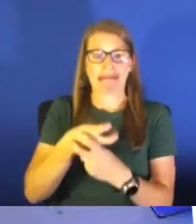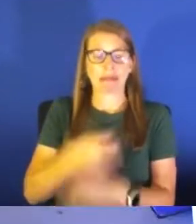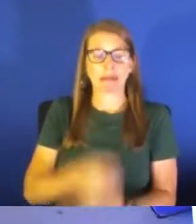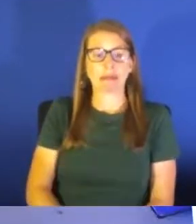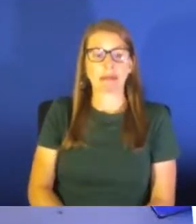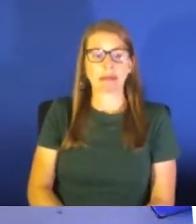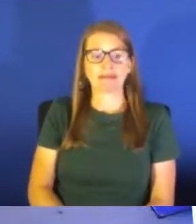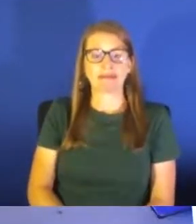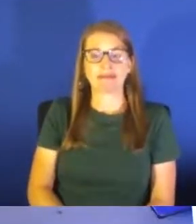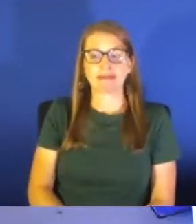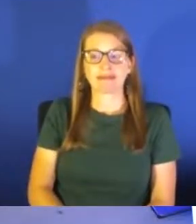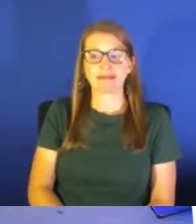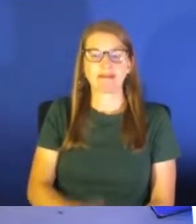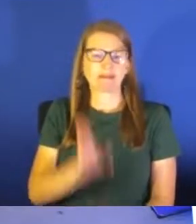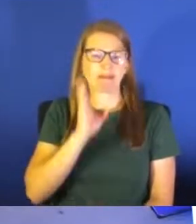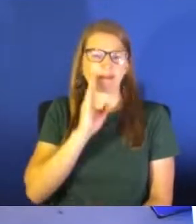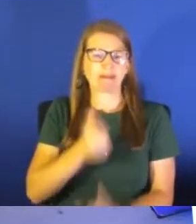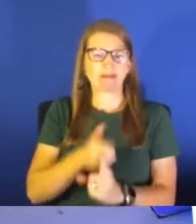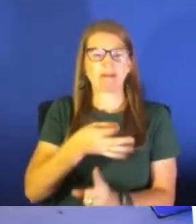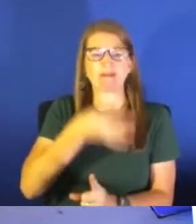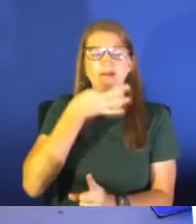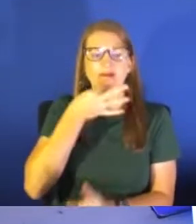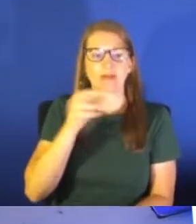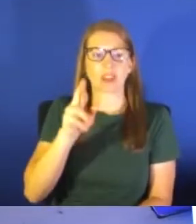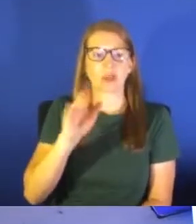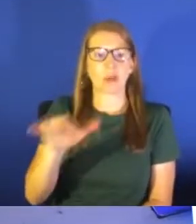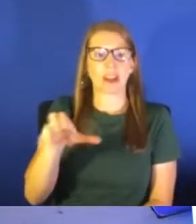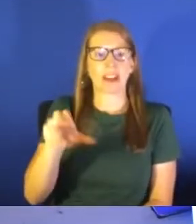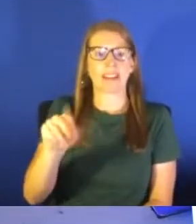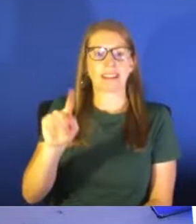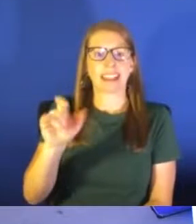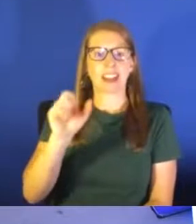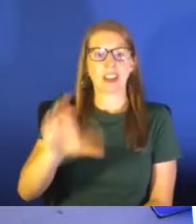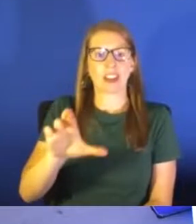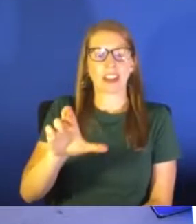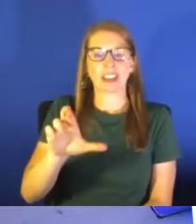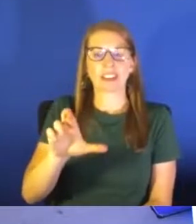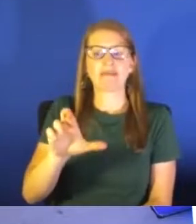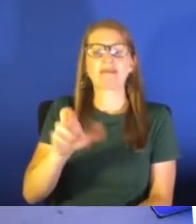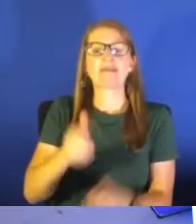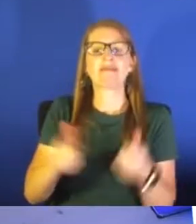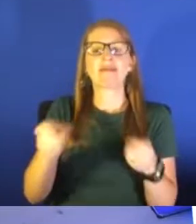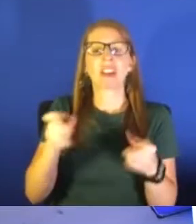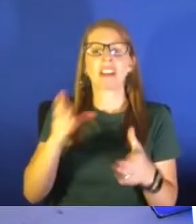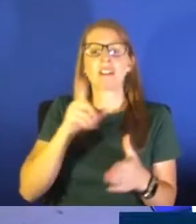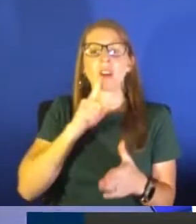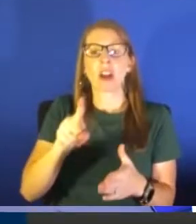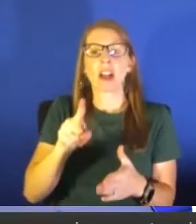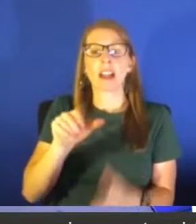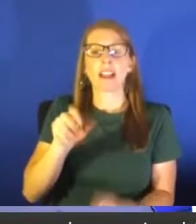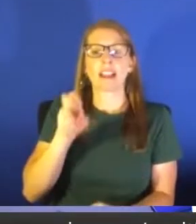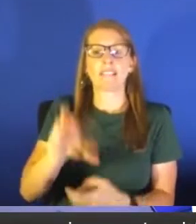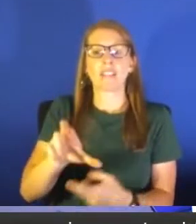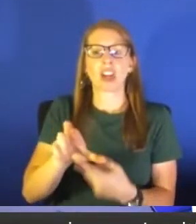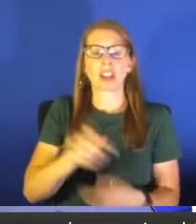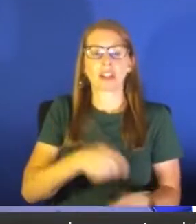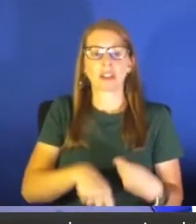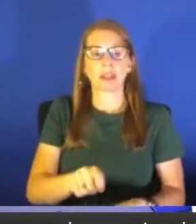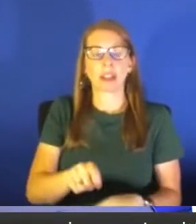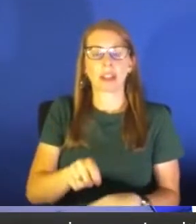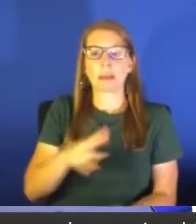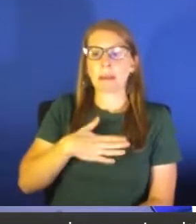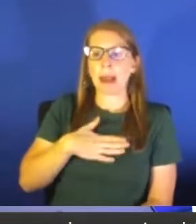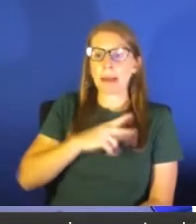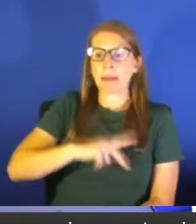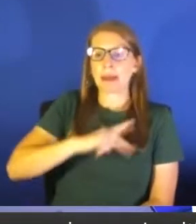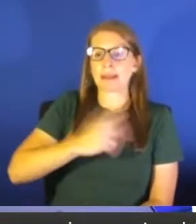a thing or two about the liver, Dr. Ryan Taylor, Medical Director of Liver Transplantation, and one of my personal favorites. Welcome back,